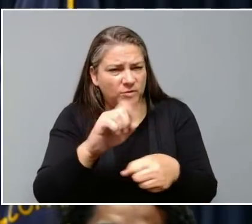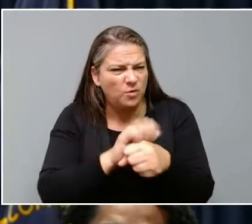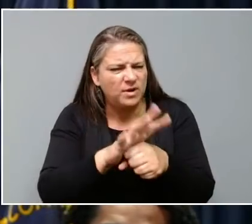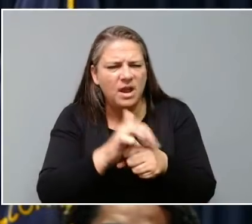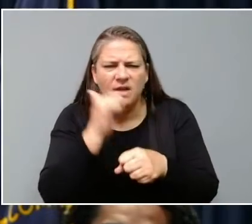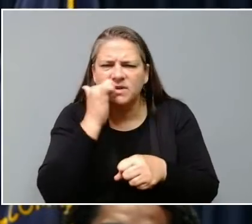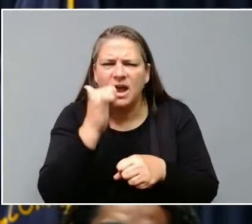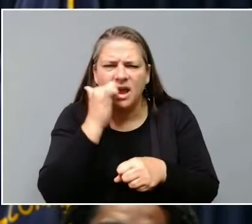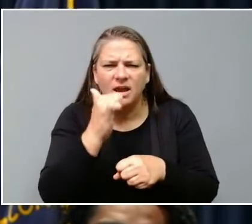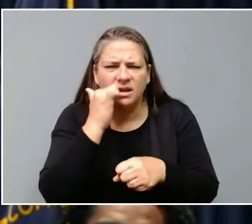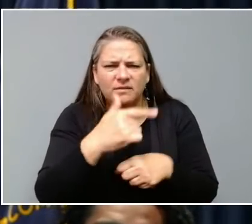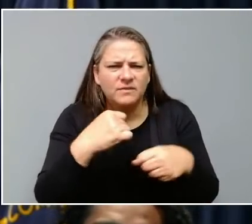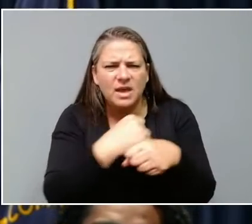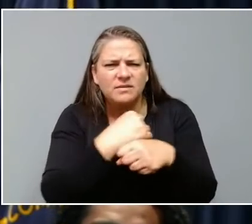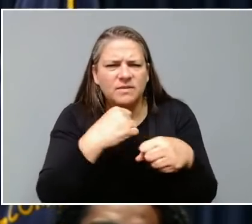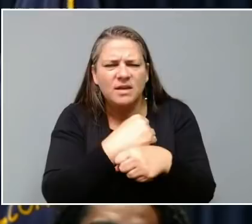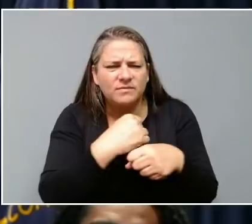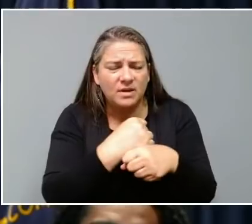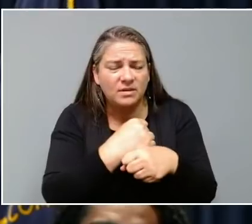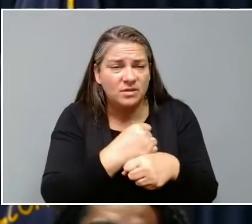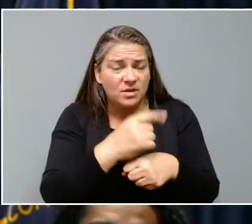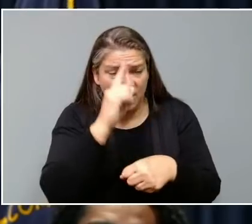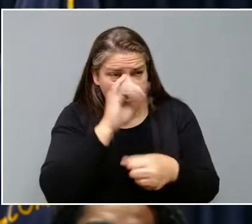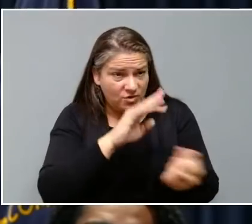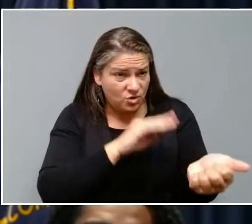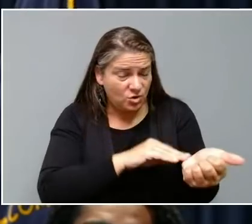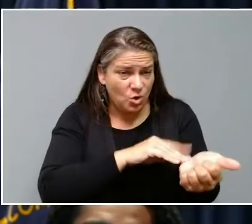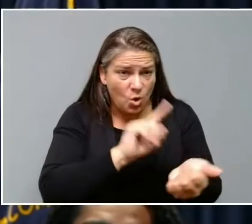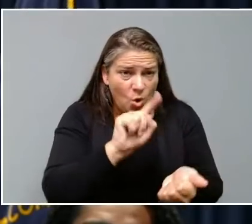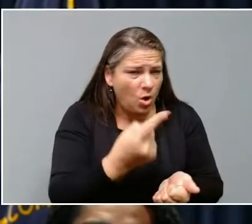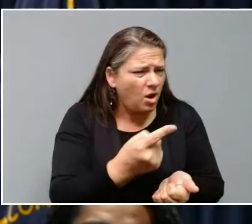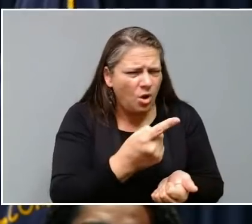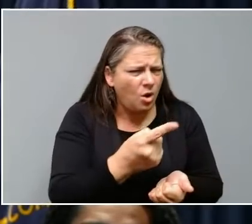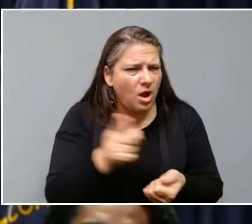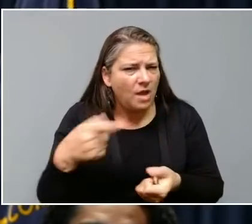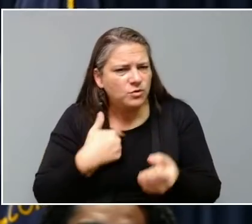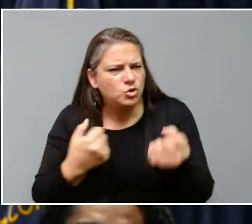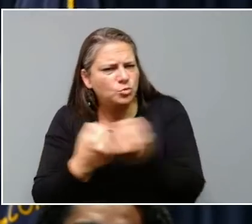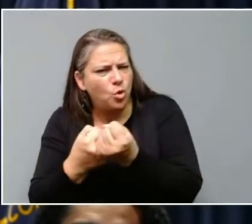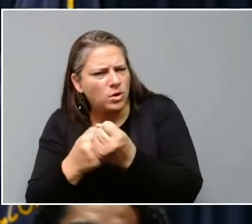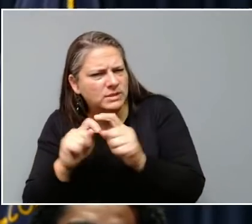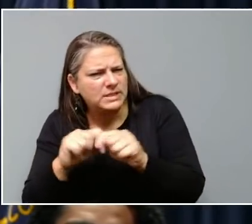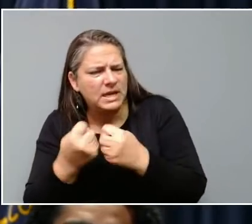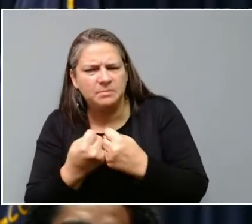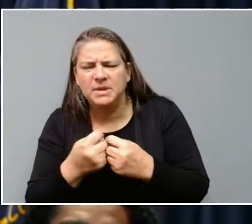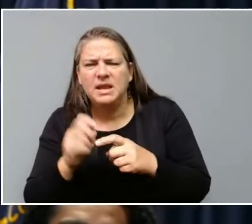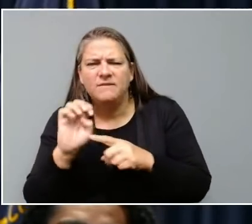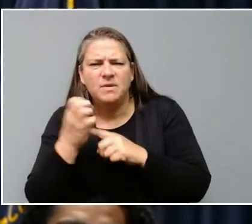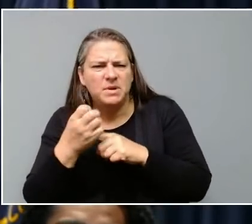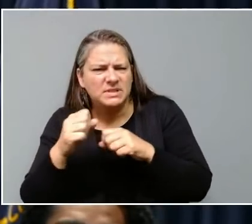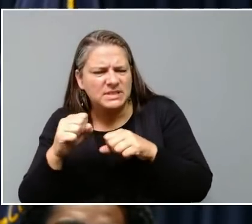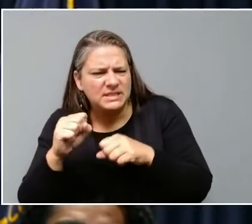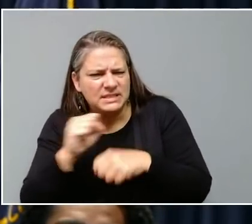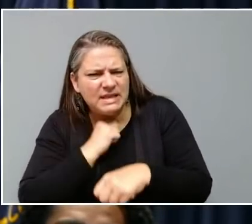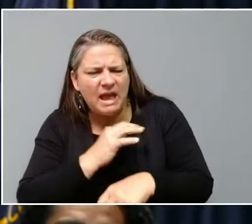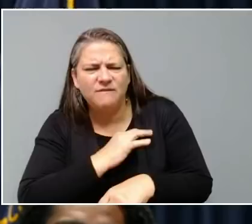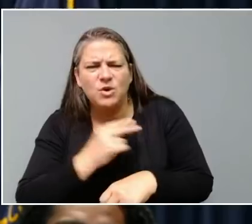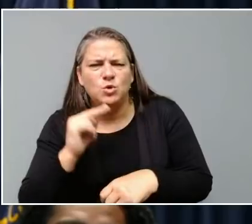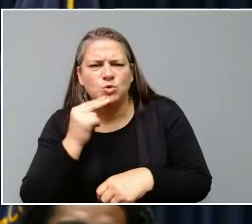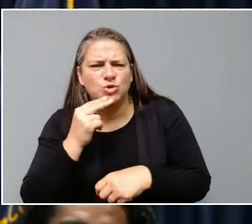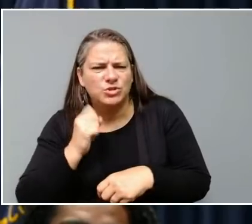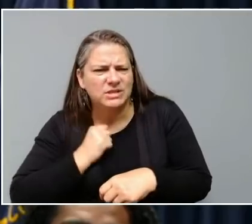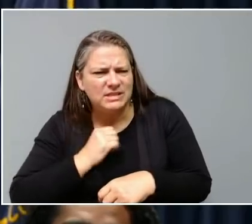not just the practitioners, it's the support teams, the environmental staff, it's the nutrition, it's all the teams